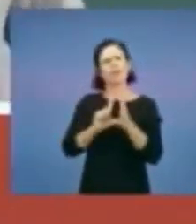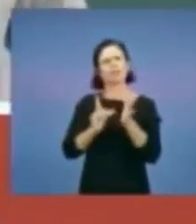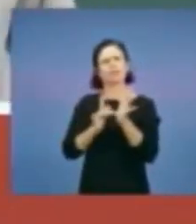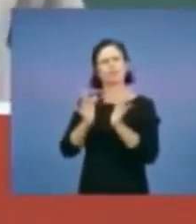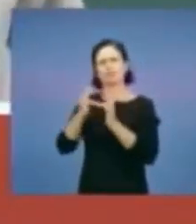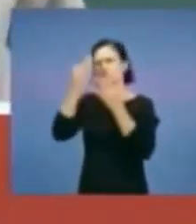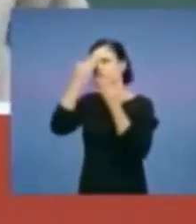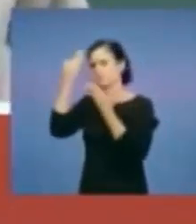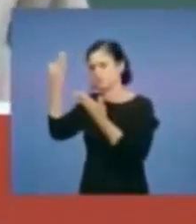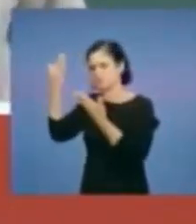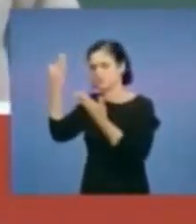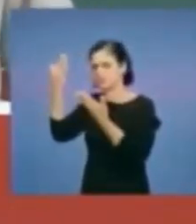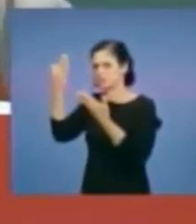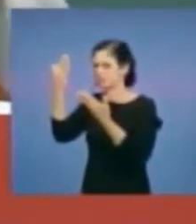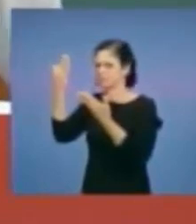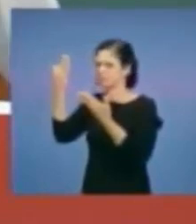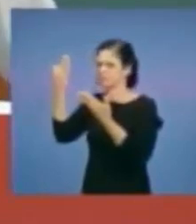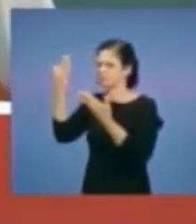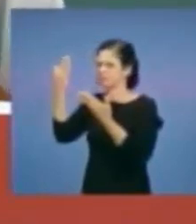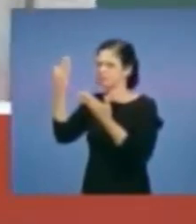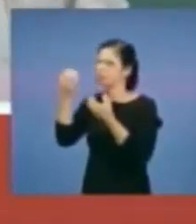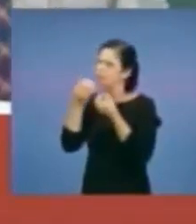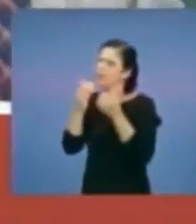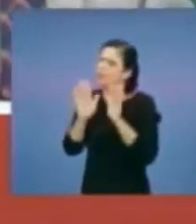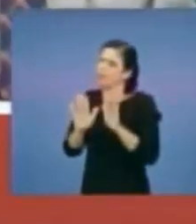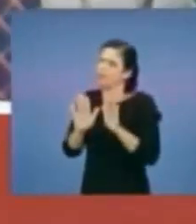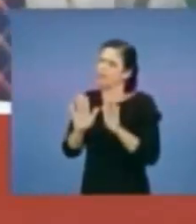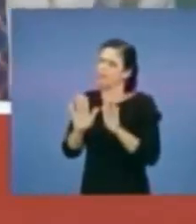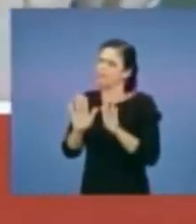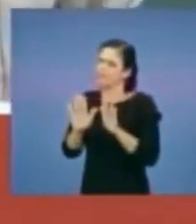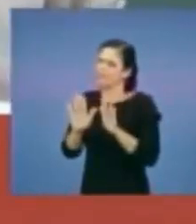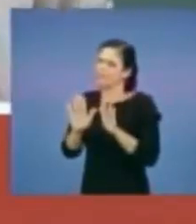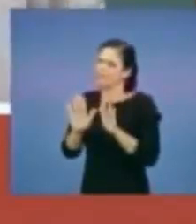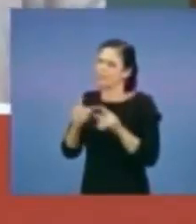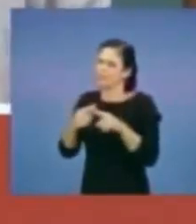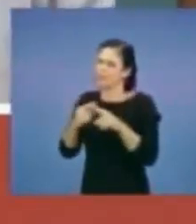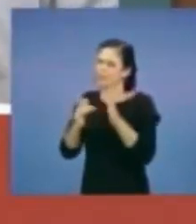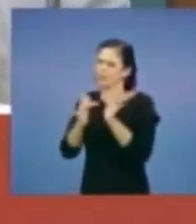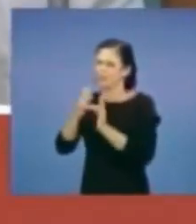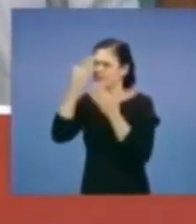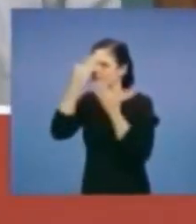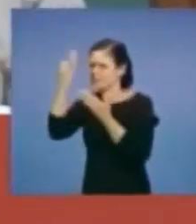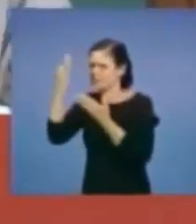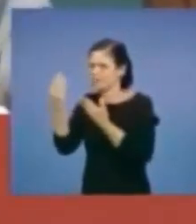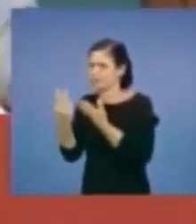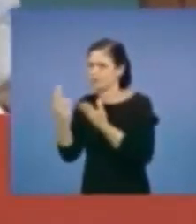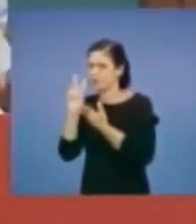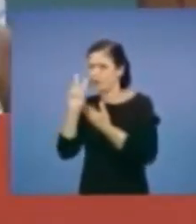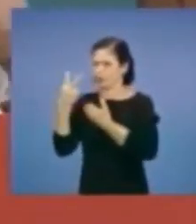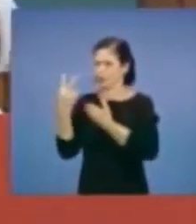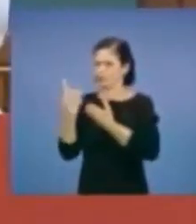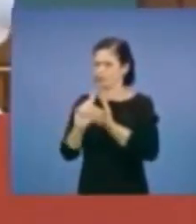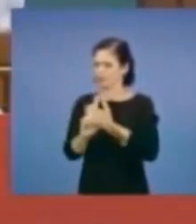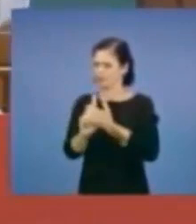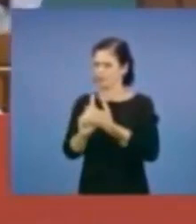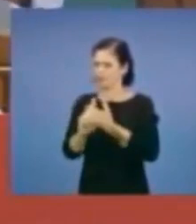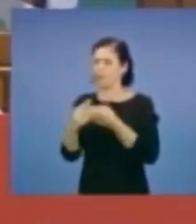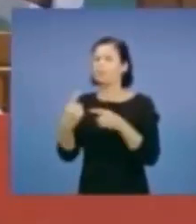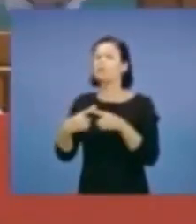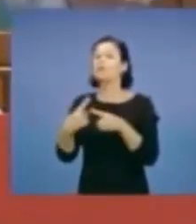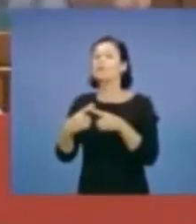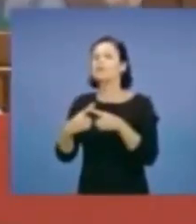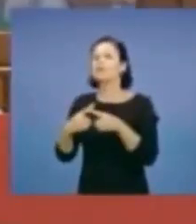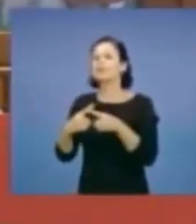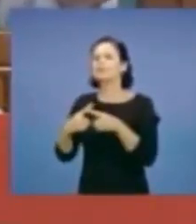Because he gave grace. No. But they have not recognized Jesus because Jesus gave grace. They recognized Jesus